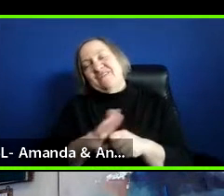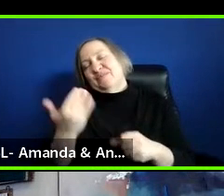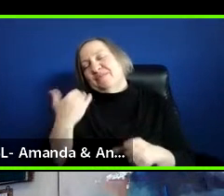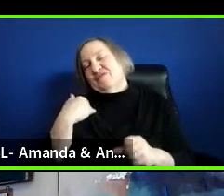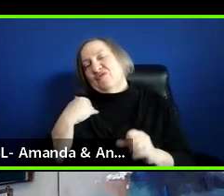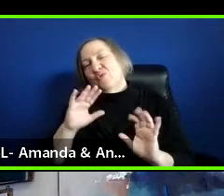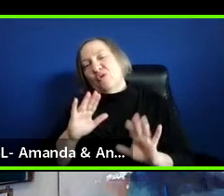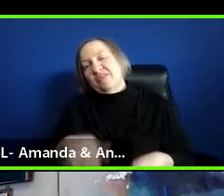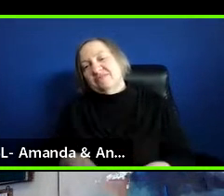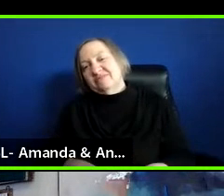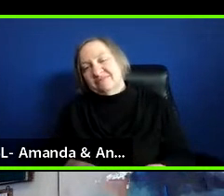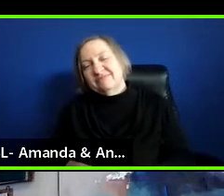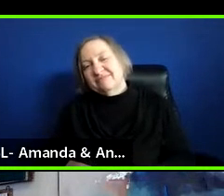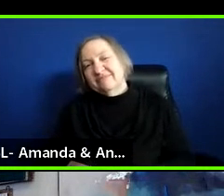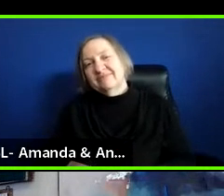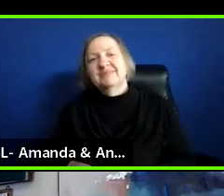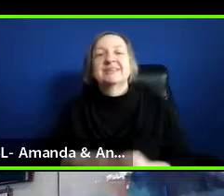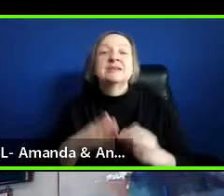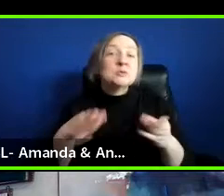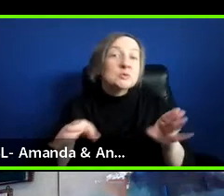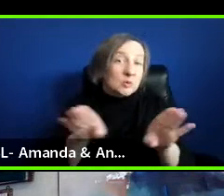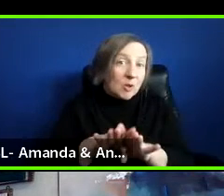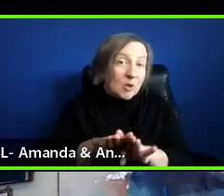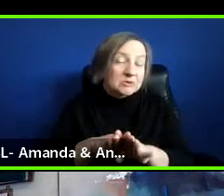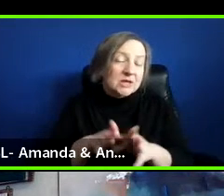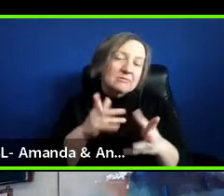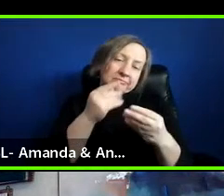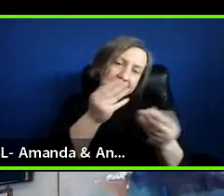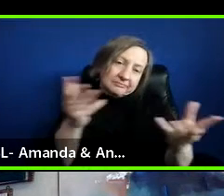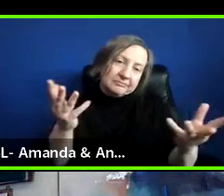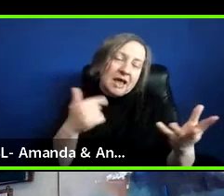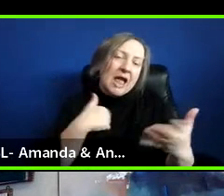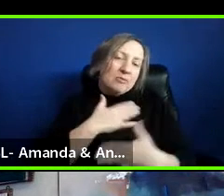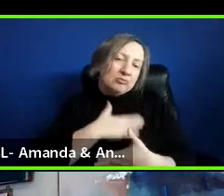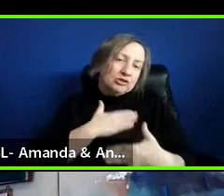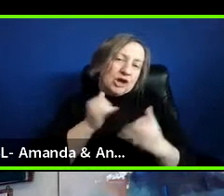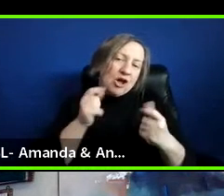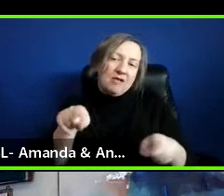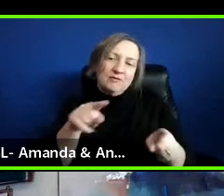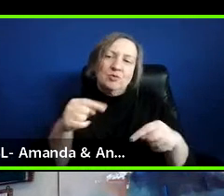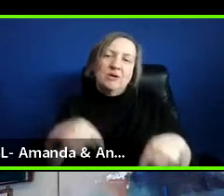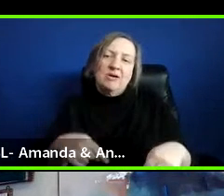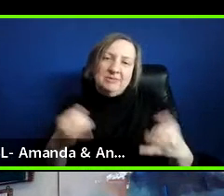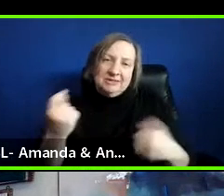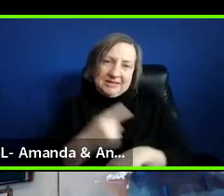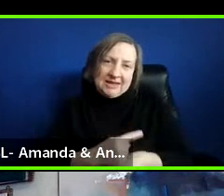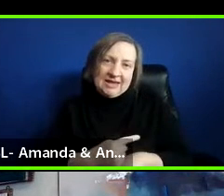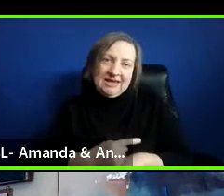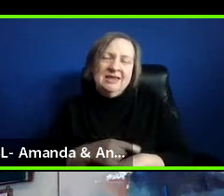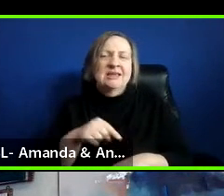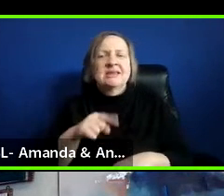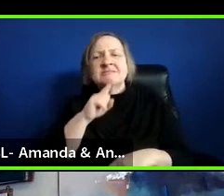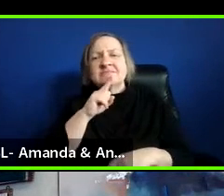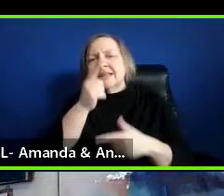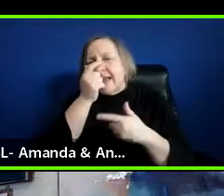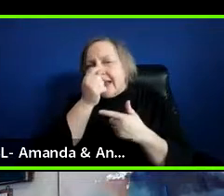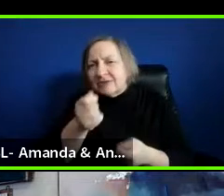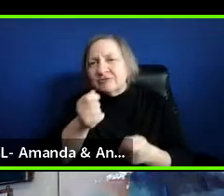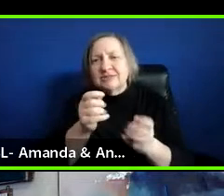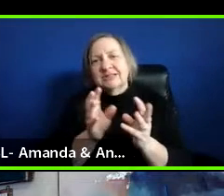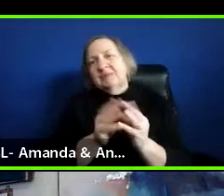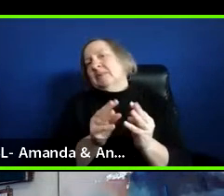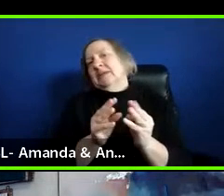earlier, but in closing, really appreciate all of you being here today. And this was a very, very interesting meeting.